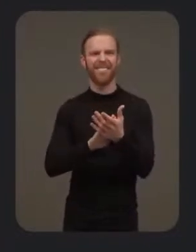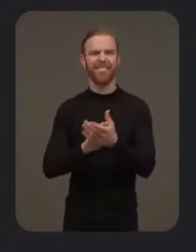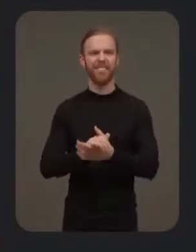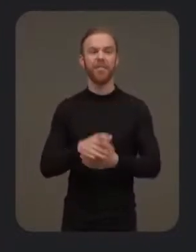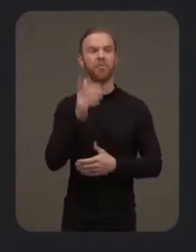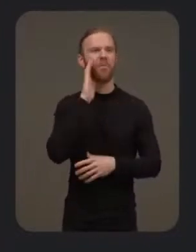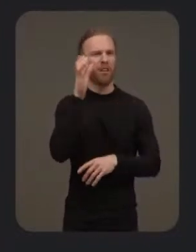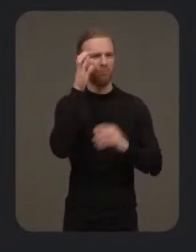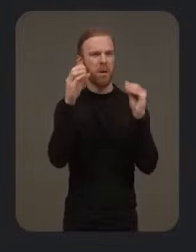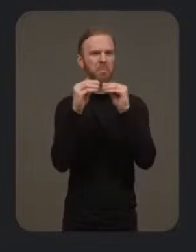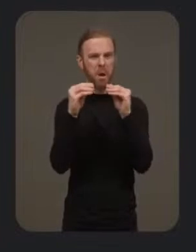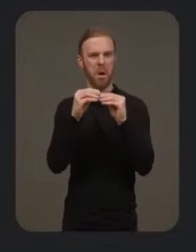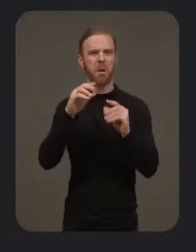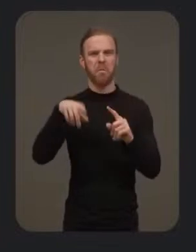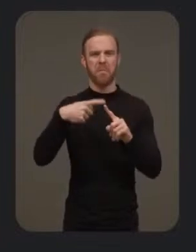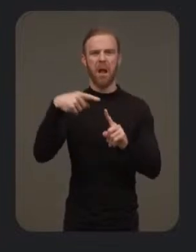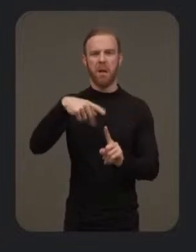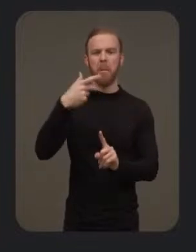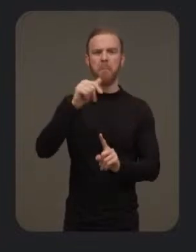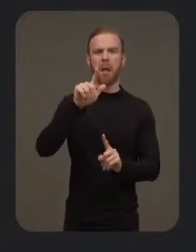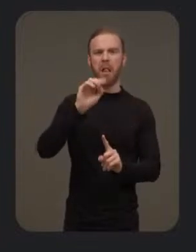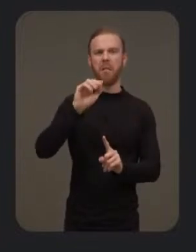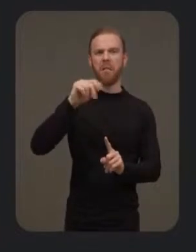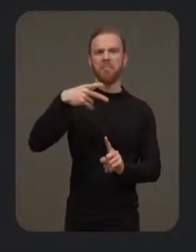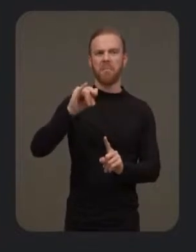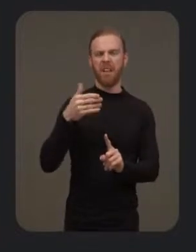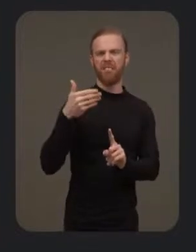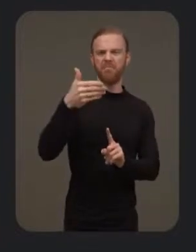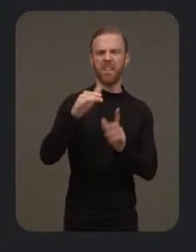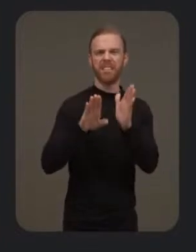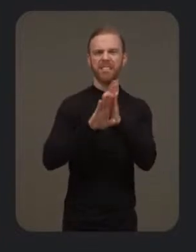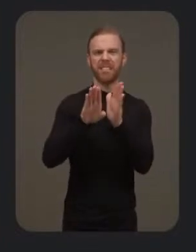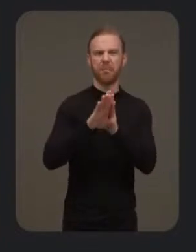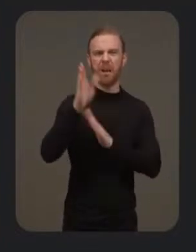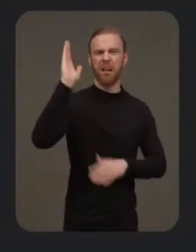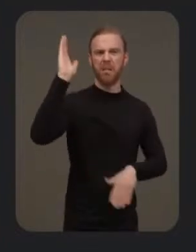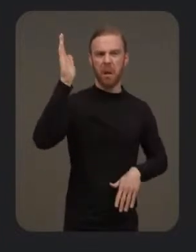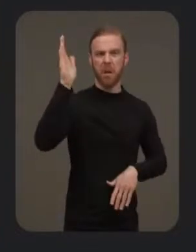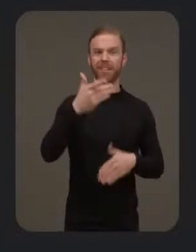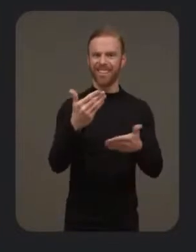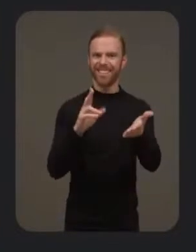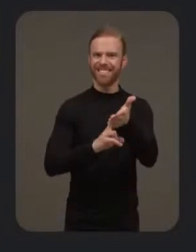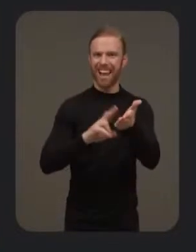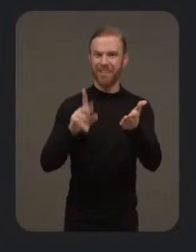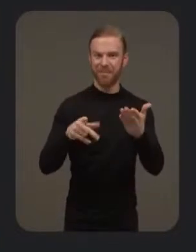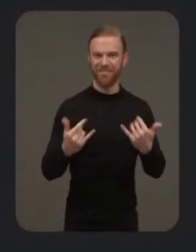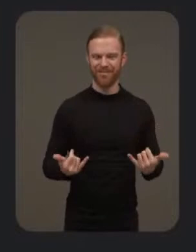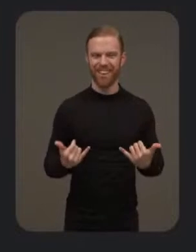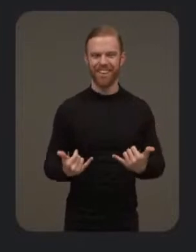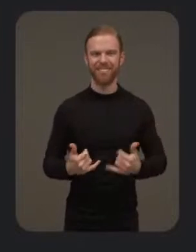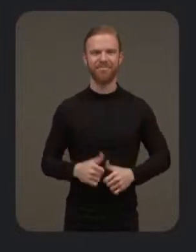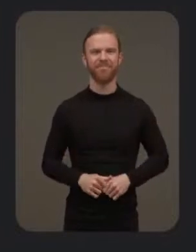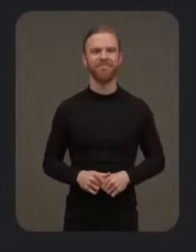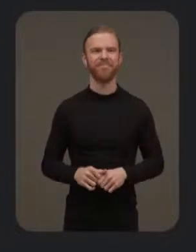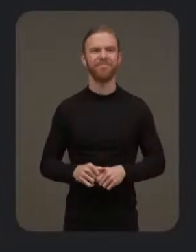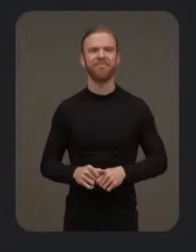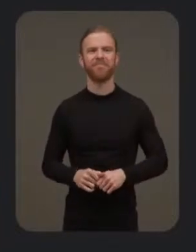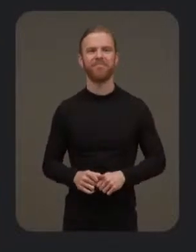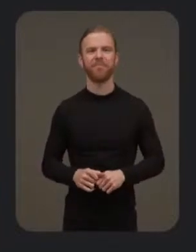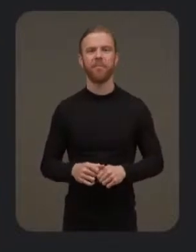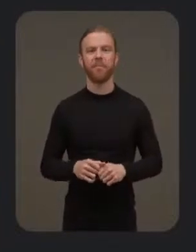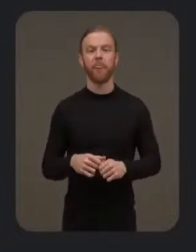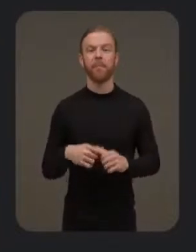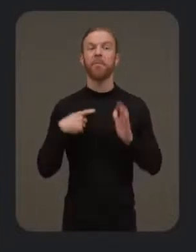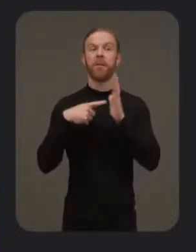You can hear a lot more about the Palm API in the developer keynote and sign up today. Now, to show